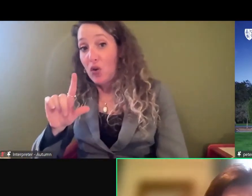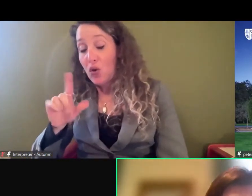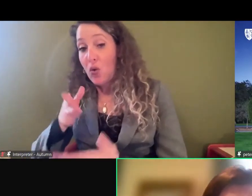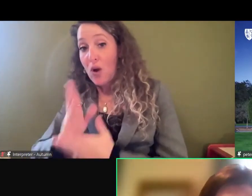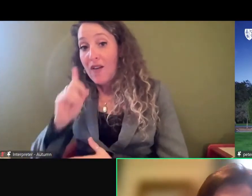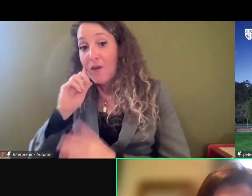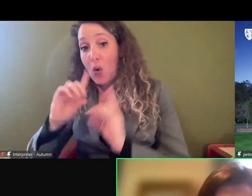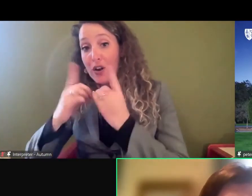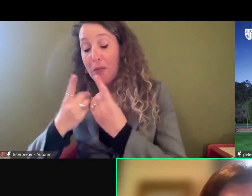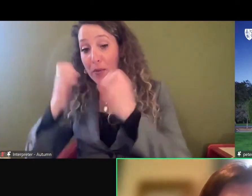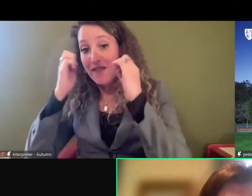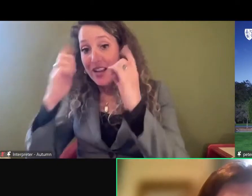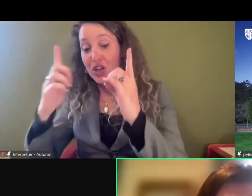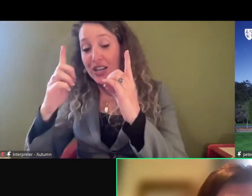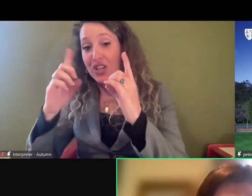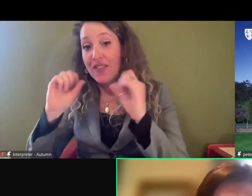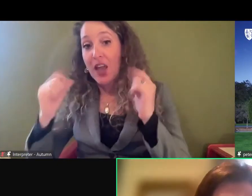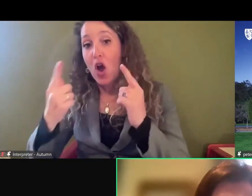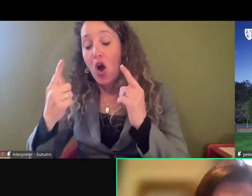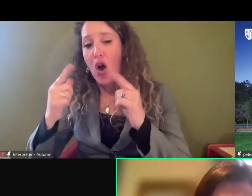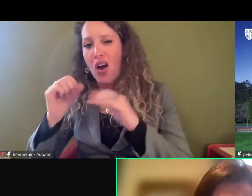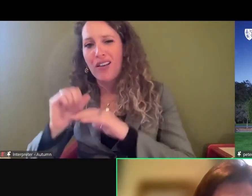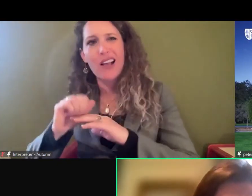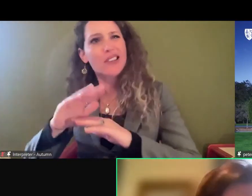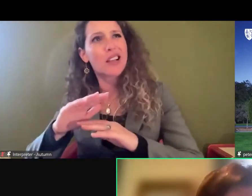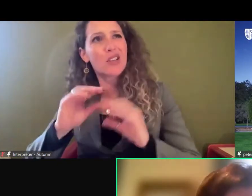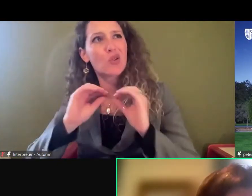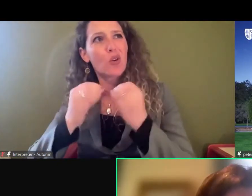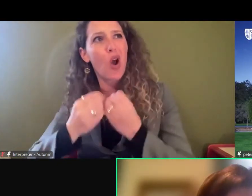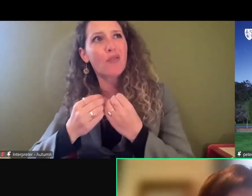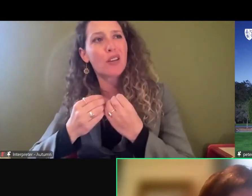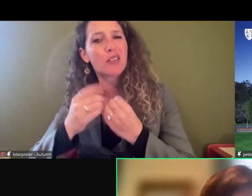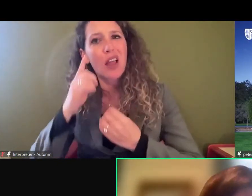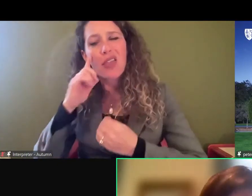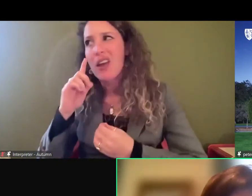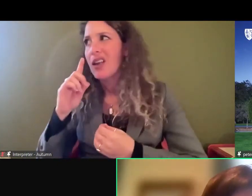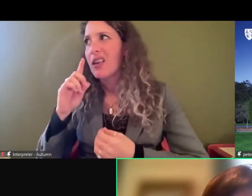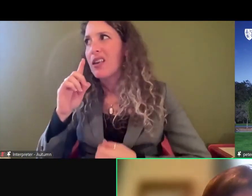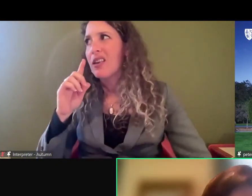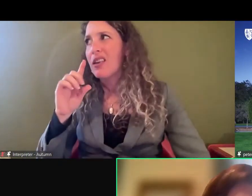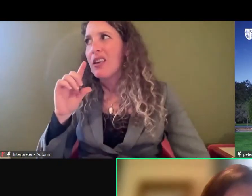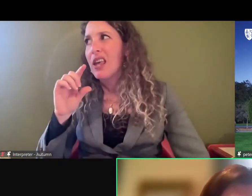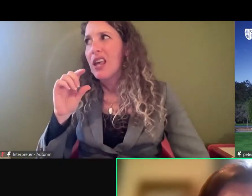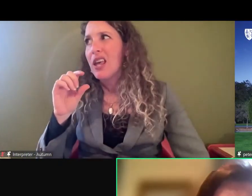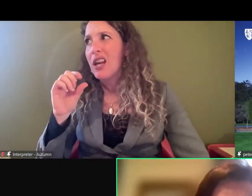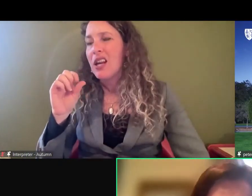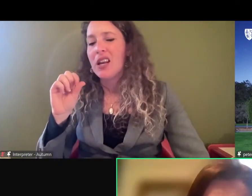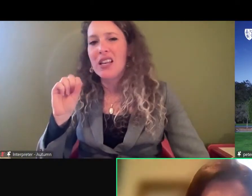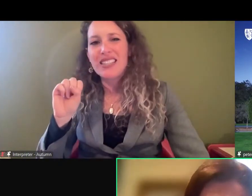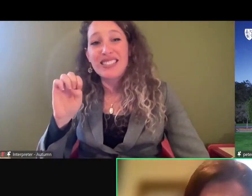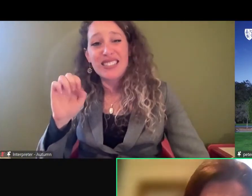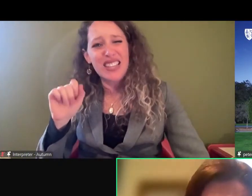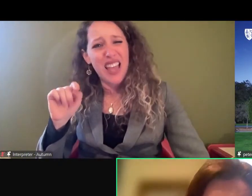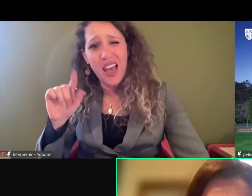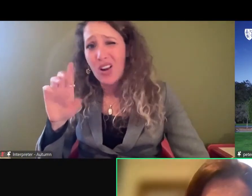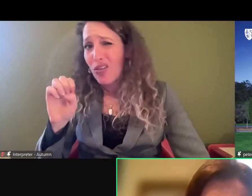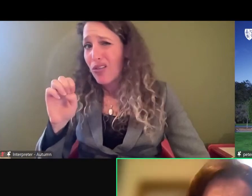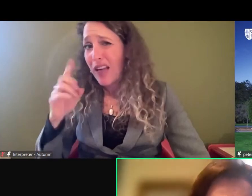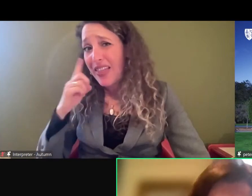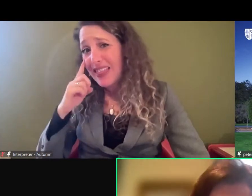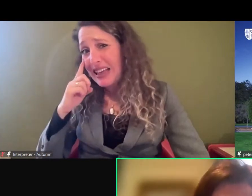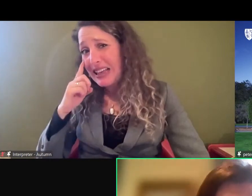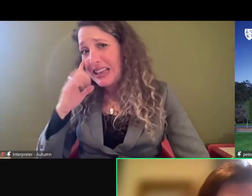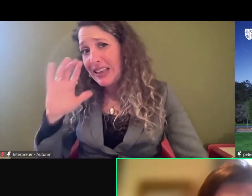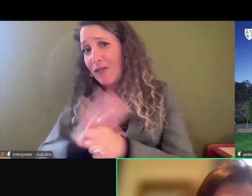Education, that they all went to an office in Seattle, I think, like a completely different office, and